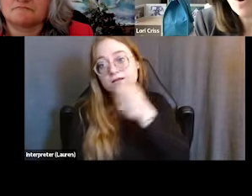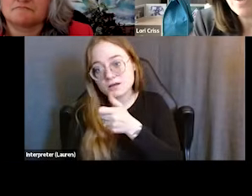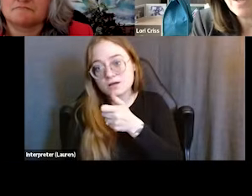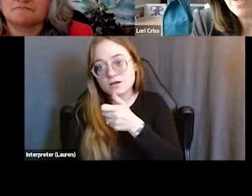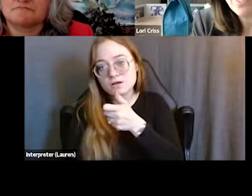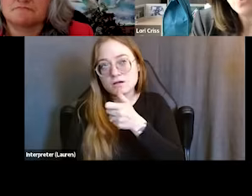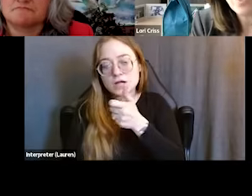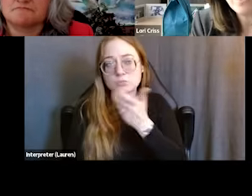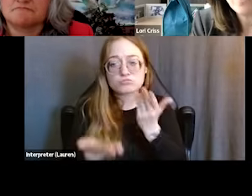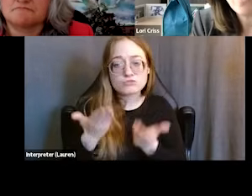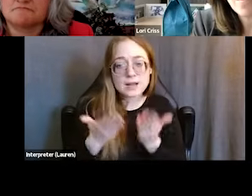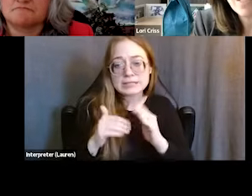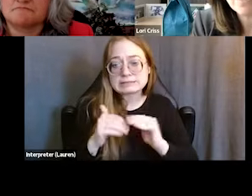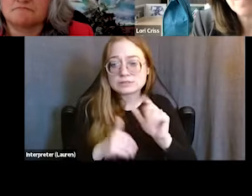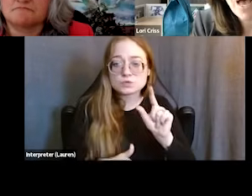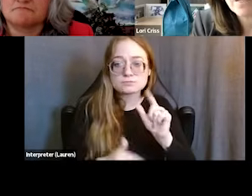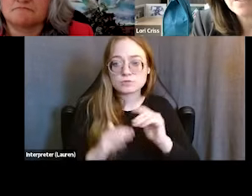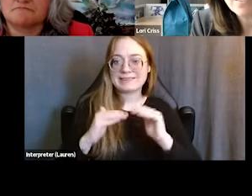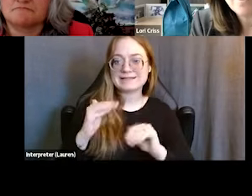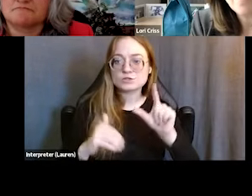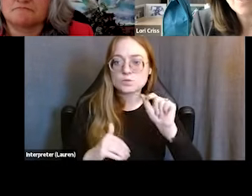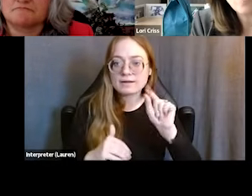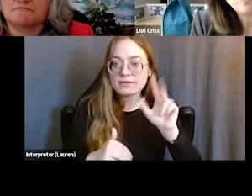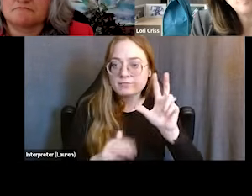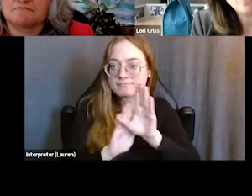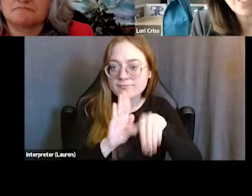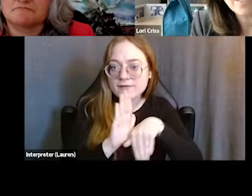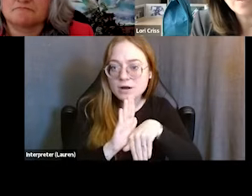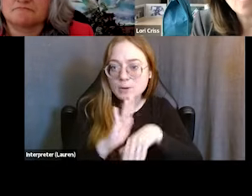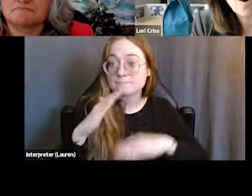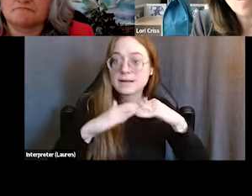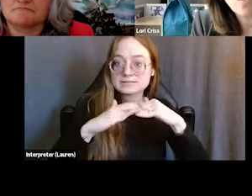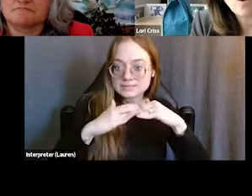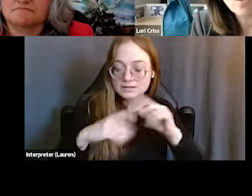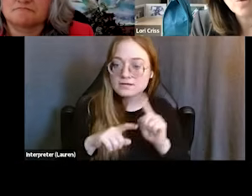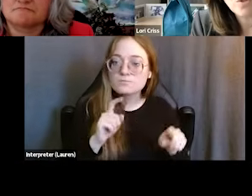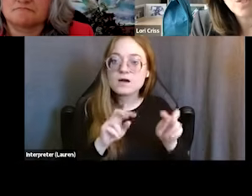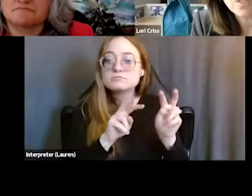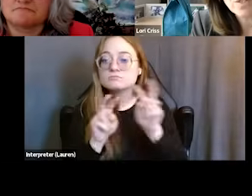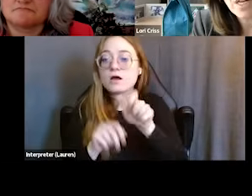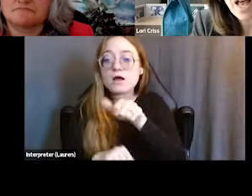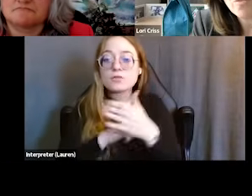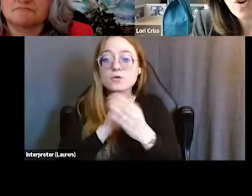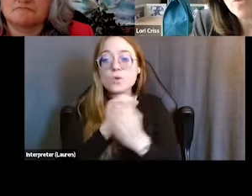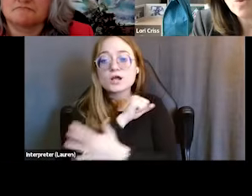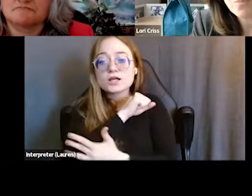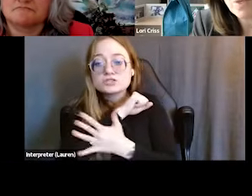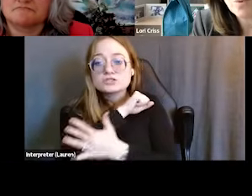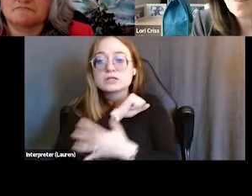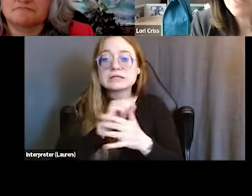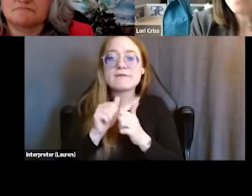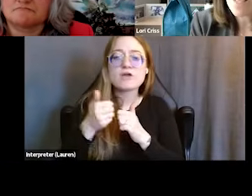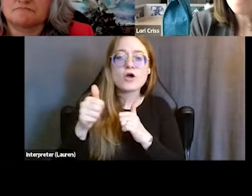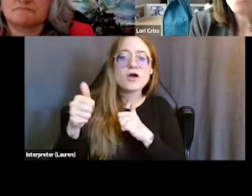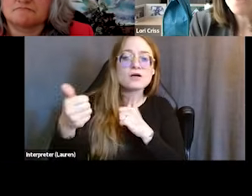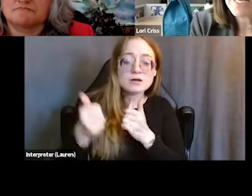no more than 20 to 30 minutes max. But when you look at some of our more rural communities that have far fewer